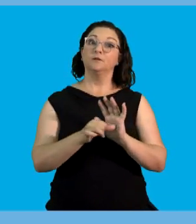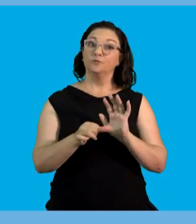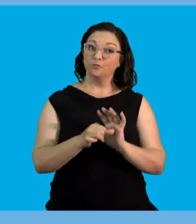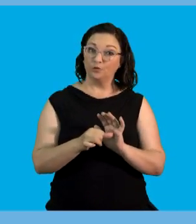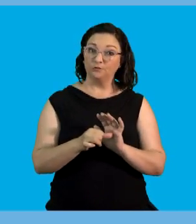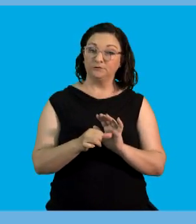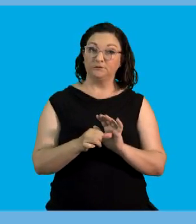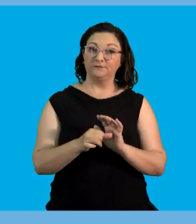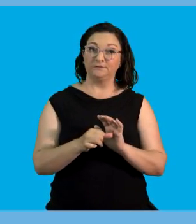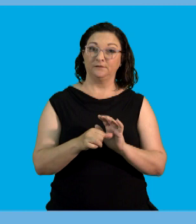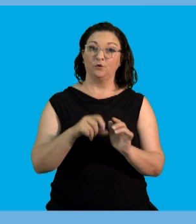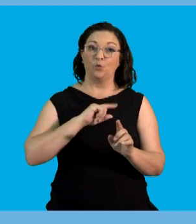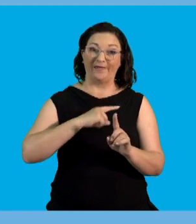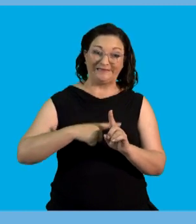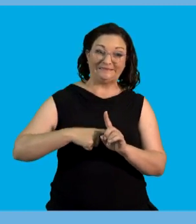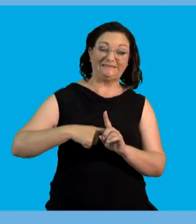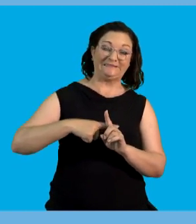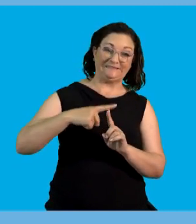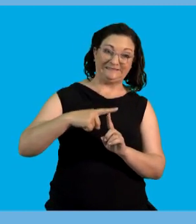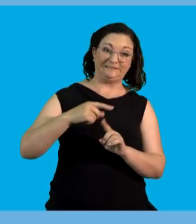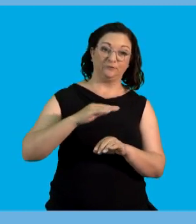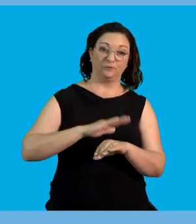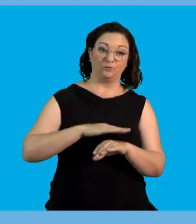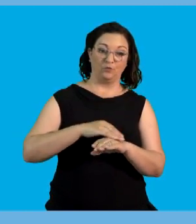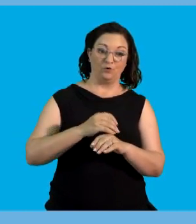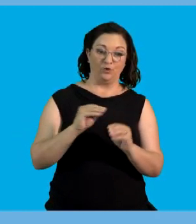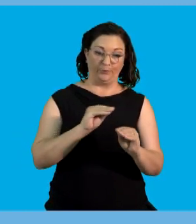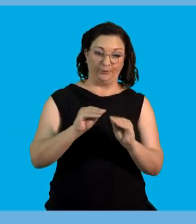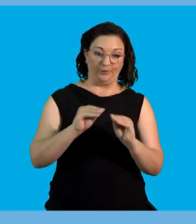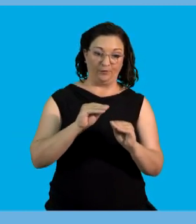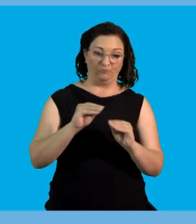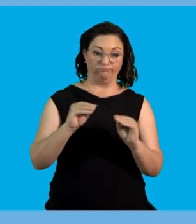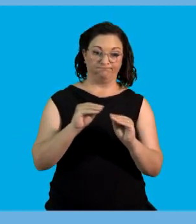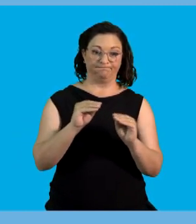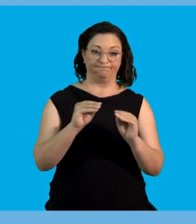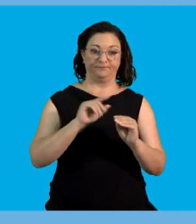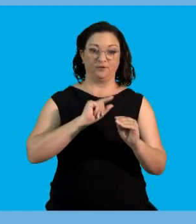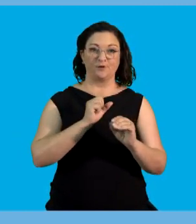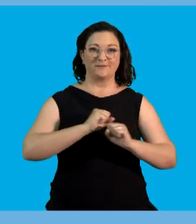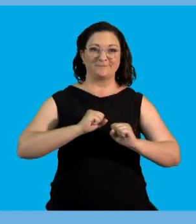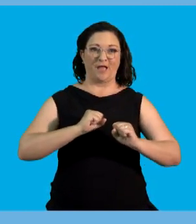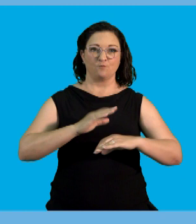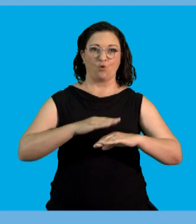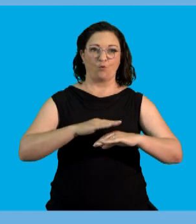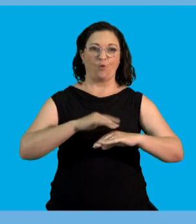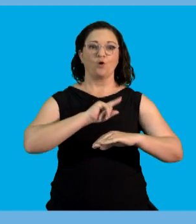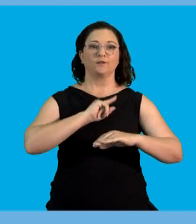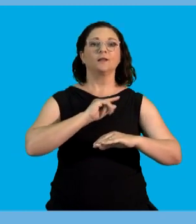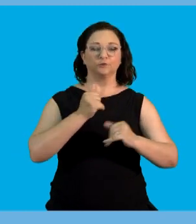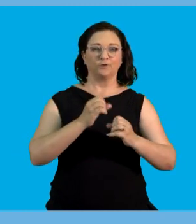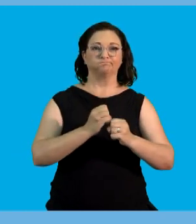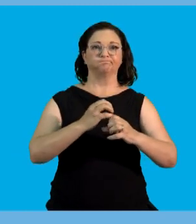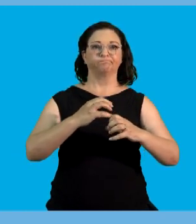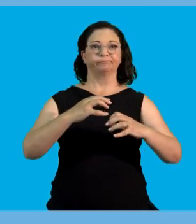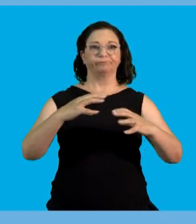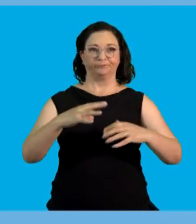a substance is heated, it expands because the particles are moving faster and further apart. So once we have